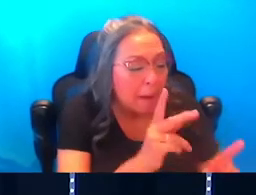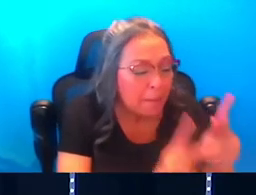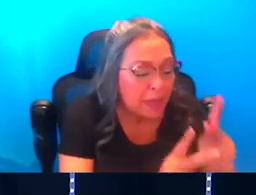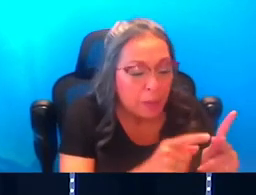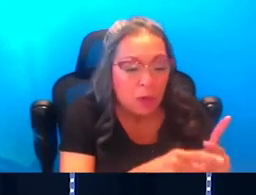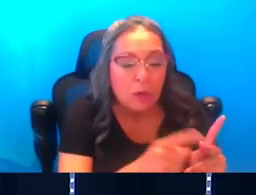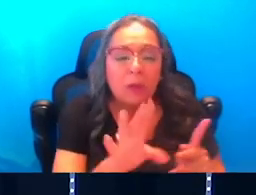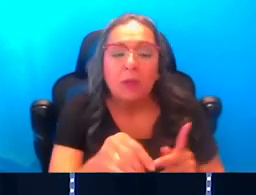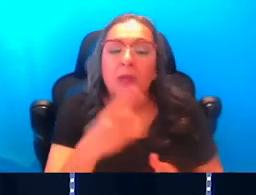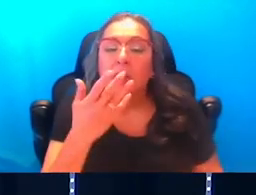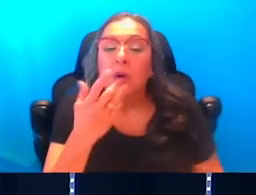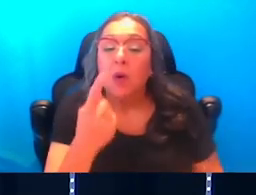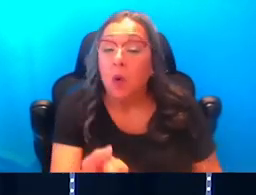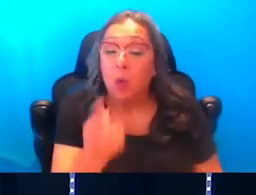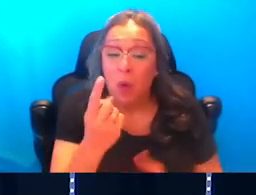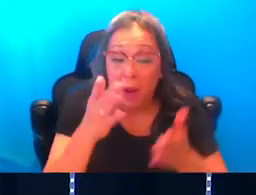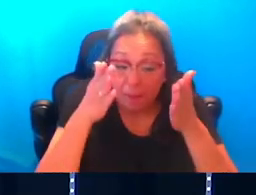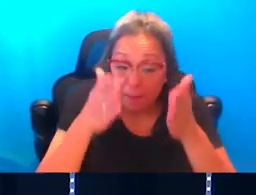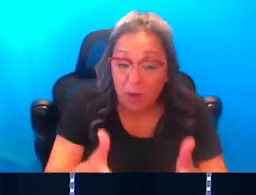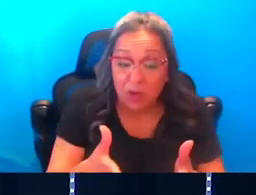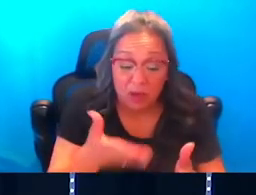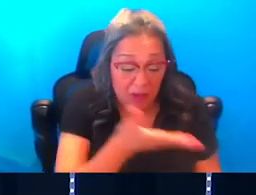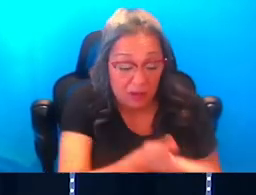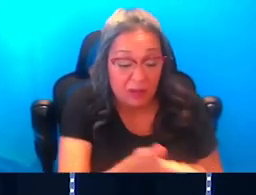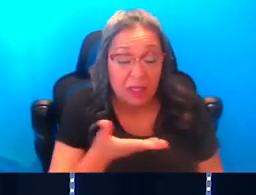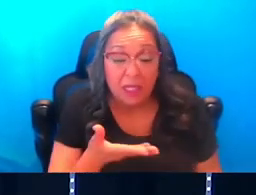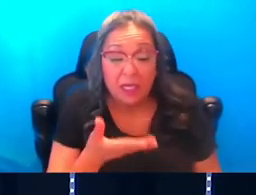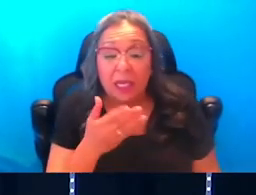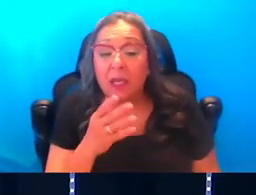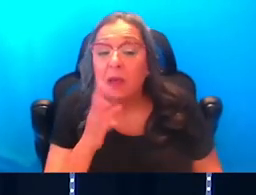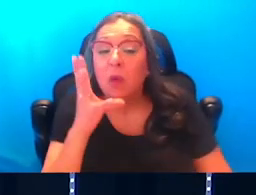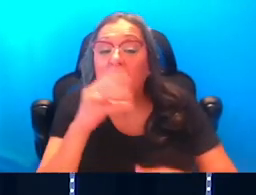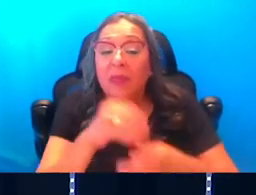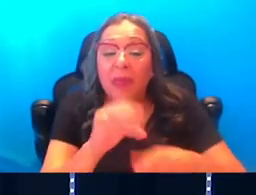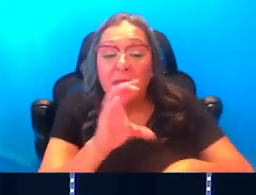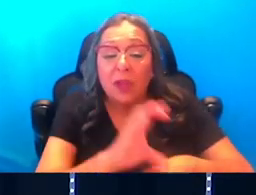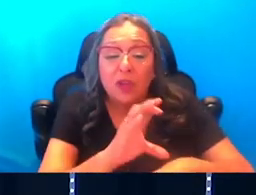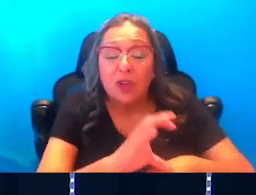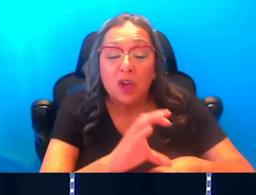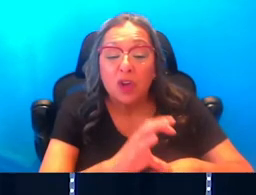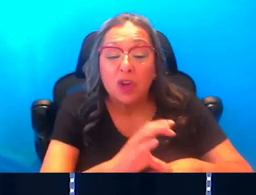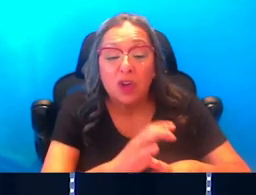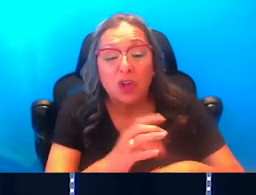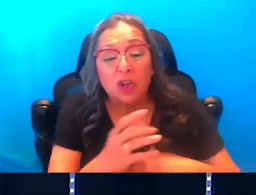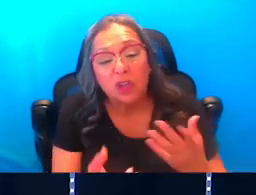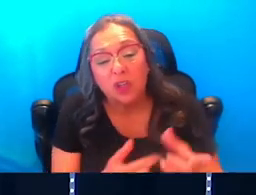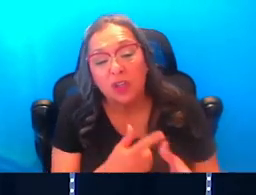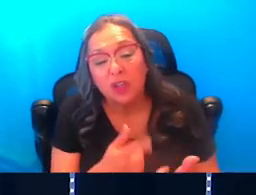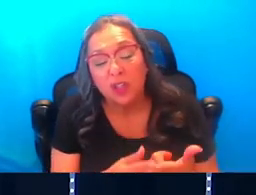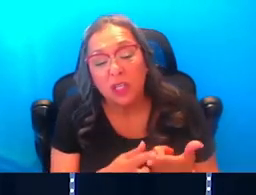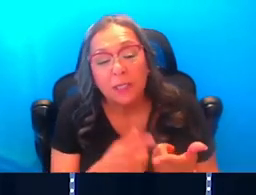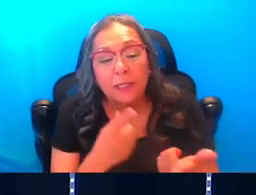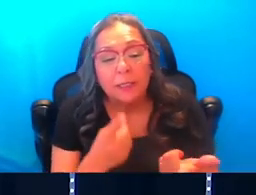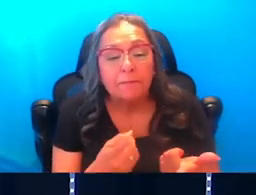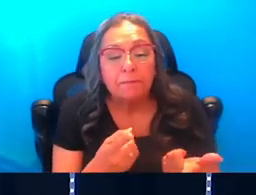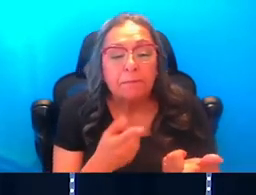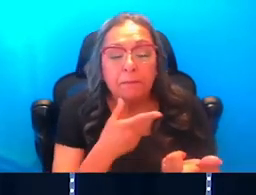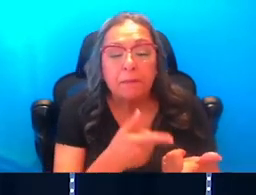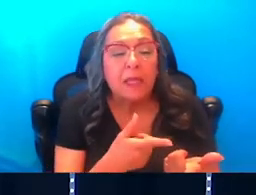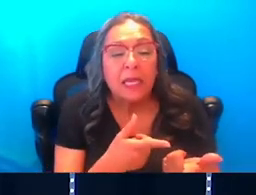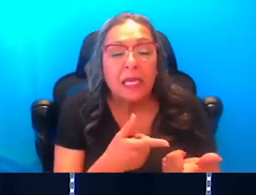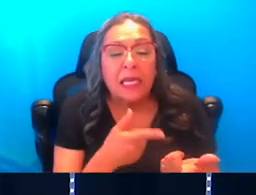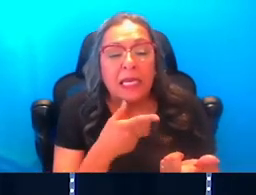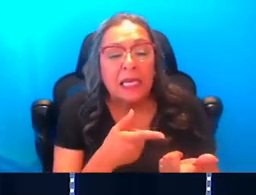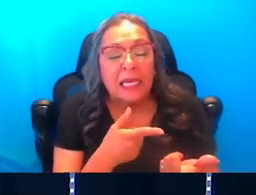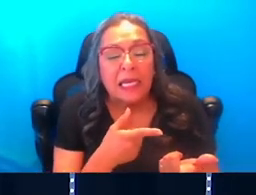church. And don't be fooled. This isn't some guy who's got, like, you know, his third car and he's worried about making the car payment on his third car. You know,